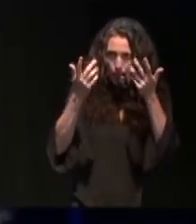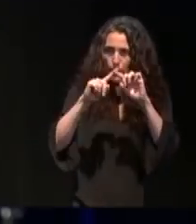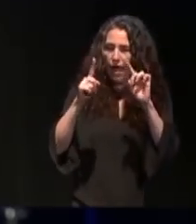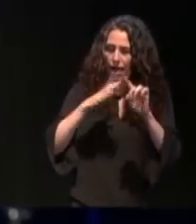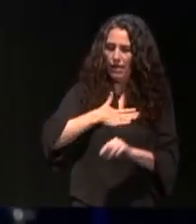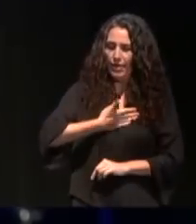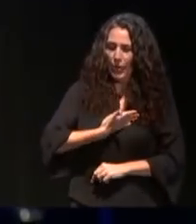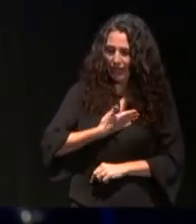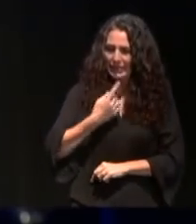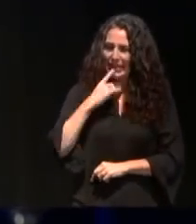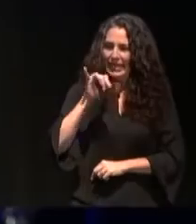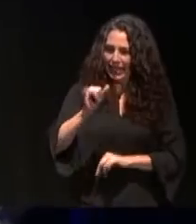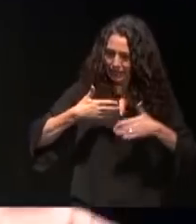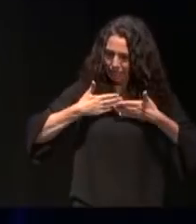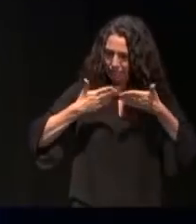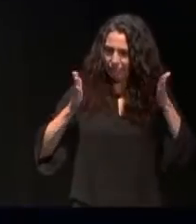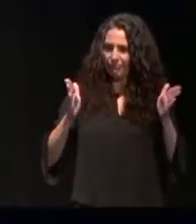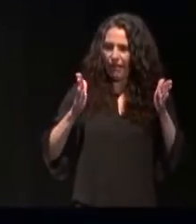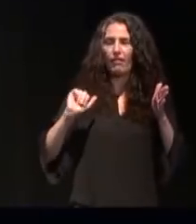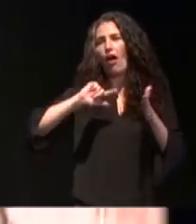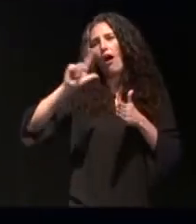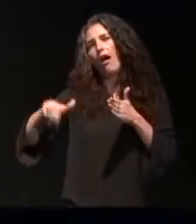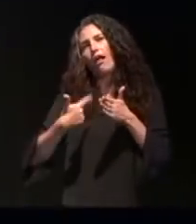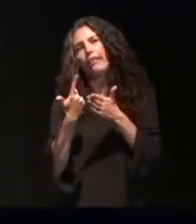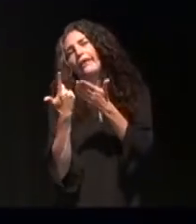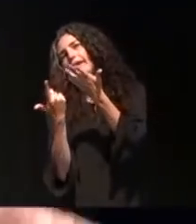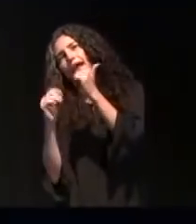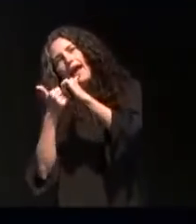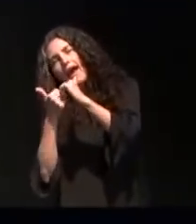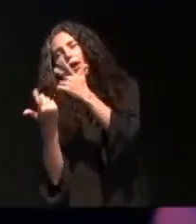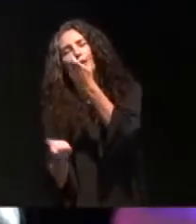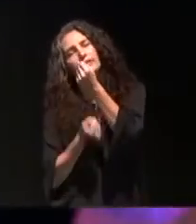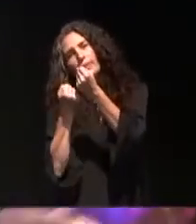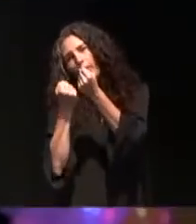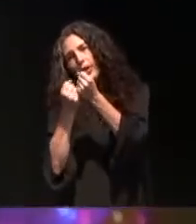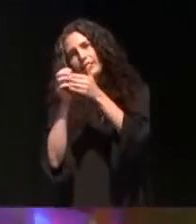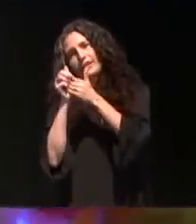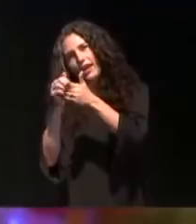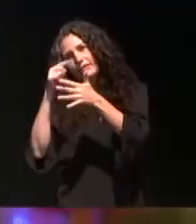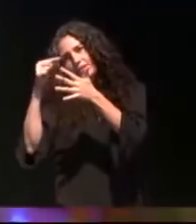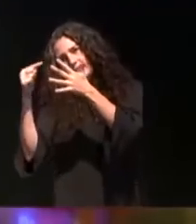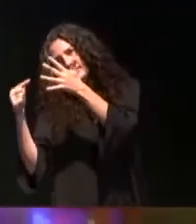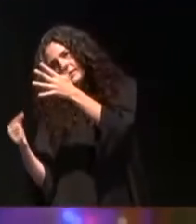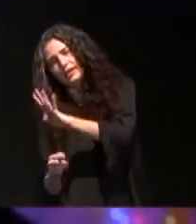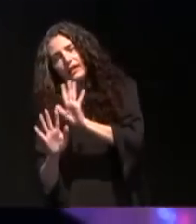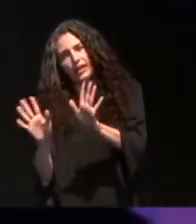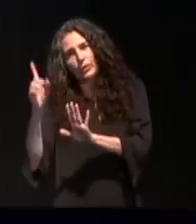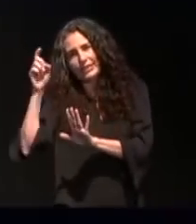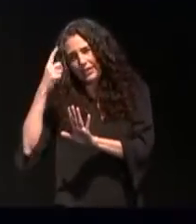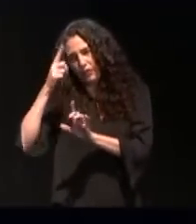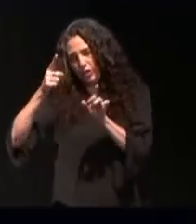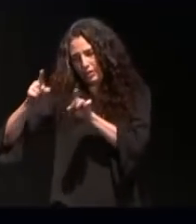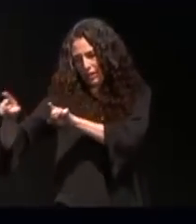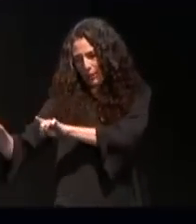to it. And then the how-tos and the support and the guidance and all that was necessary for the unfoldment of